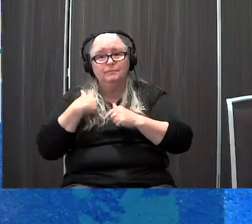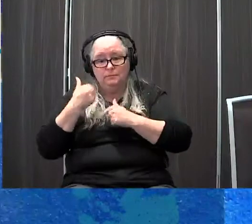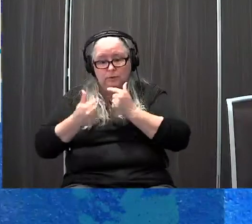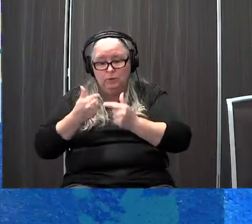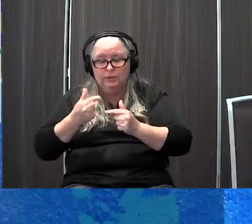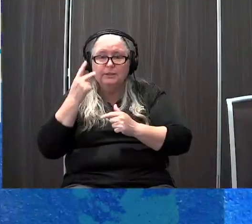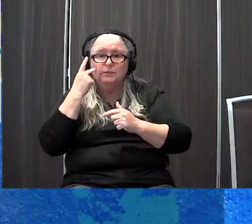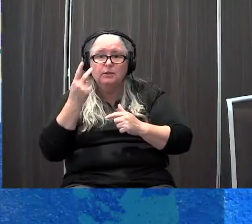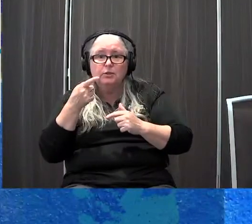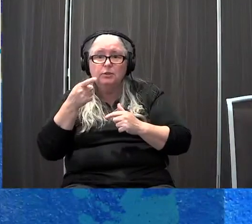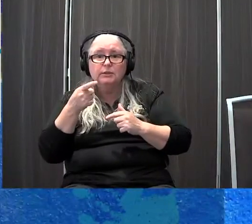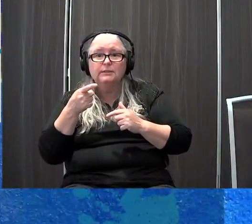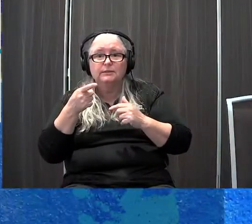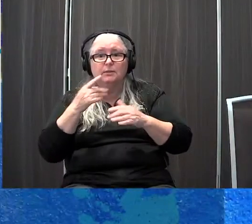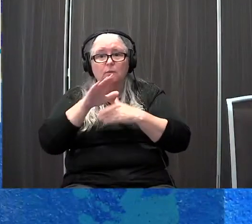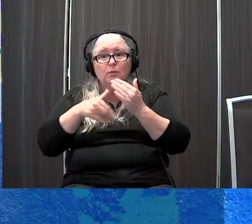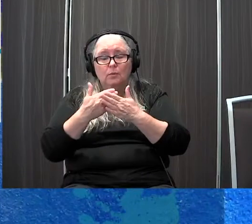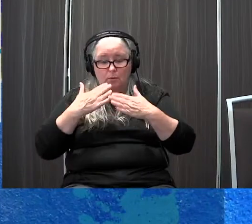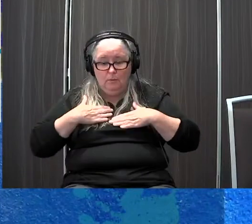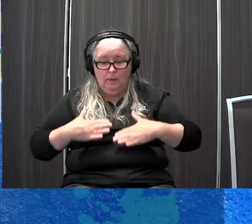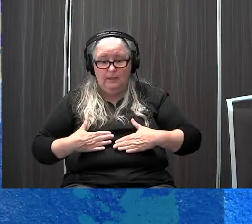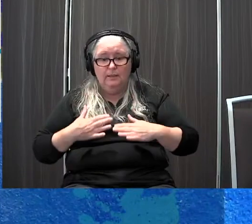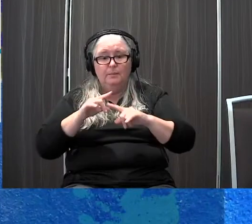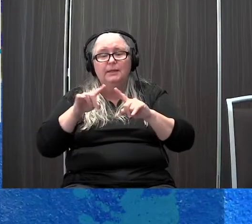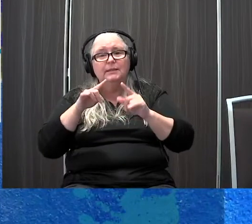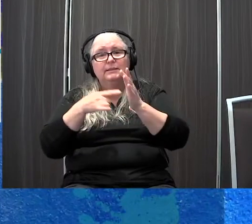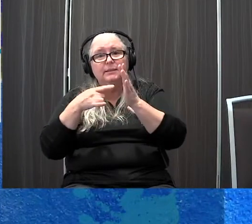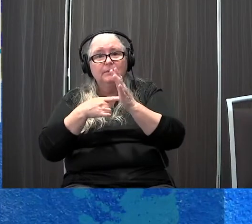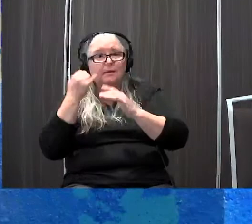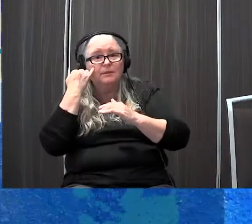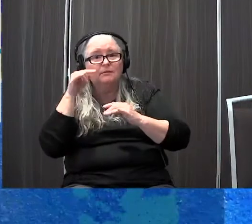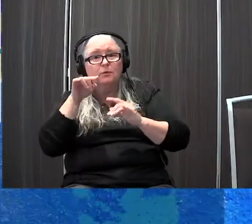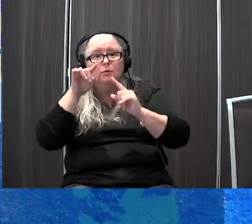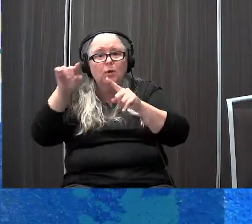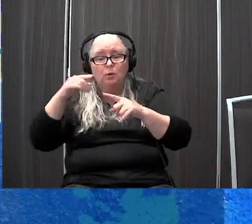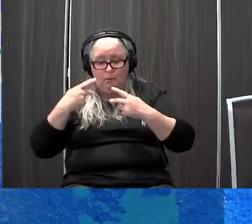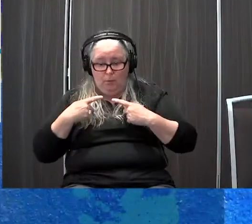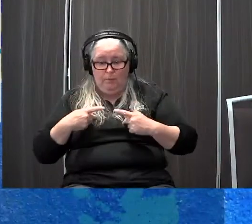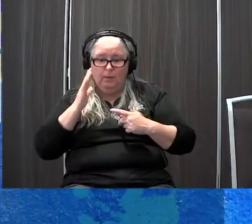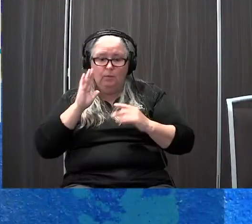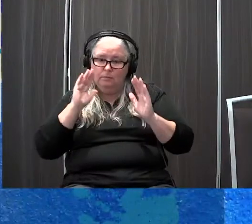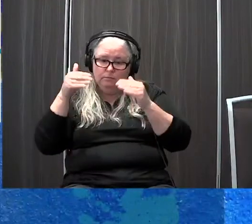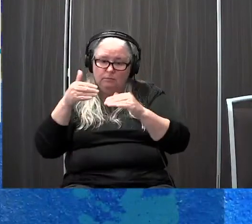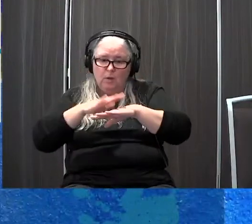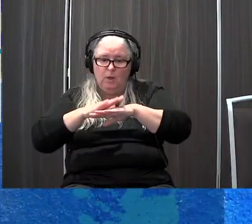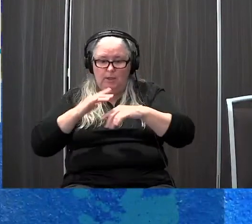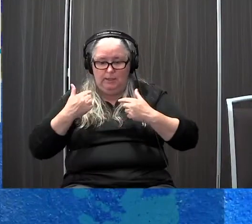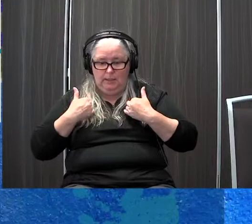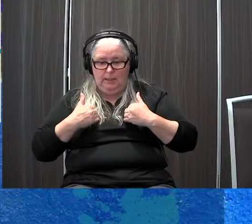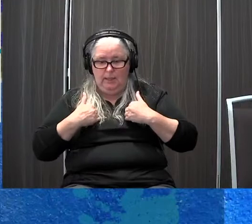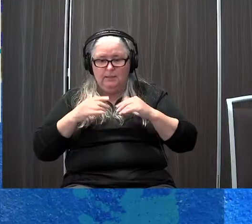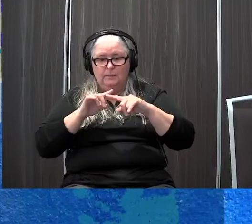holistically as well, but sometimes say if you go to pulmonary, they're gonna look at the lungs but you've got the rest of the baby